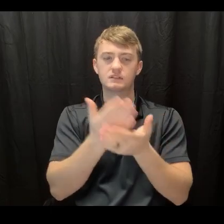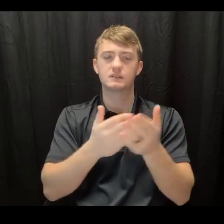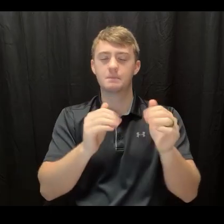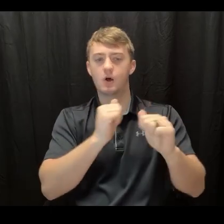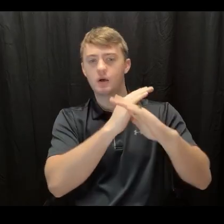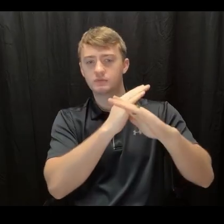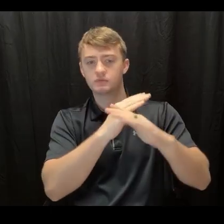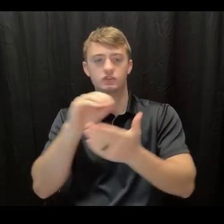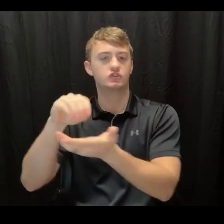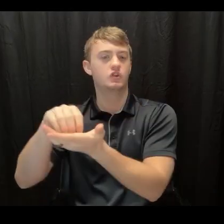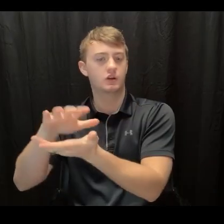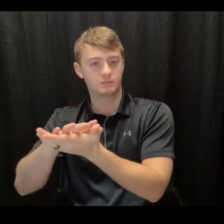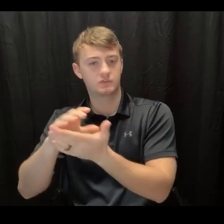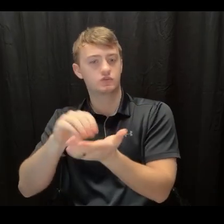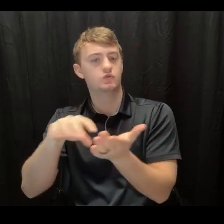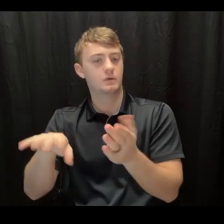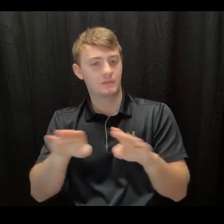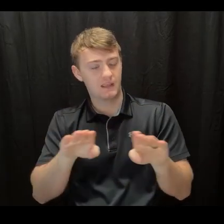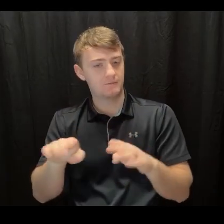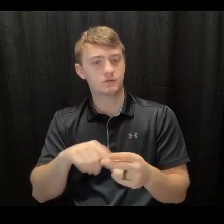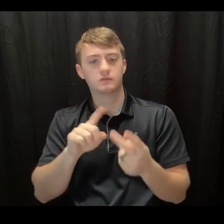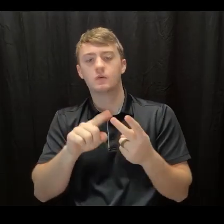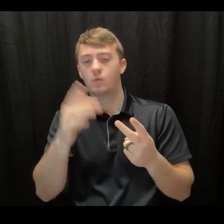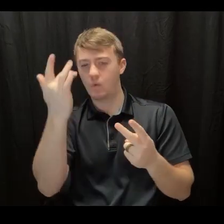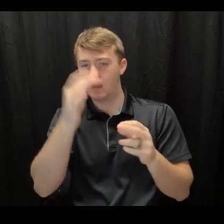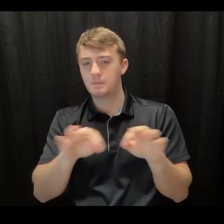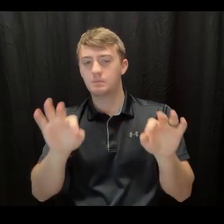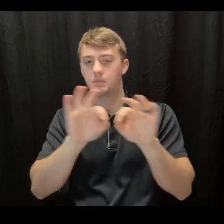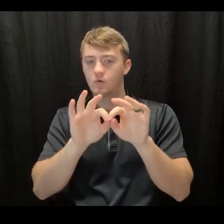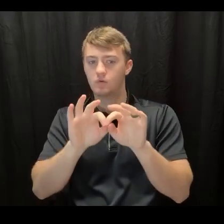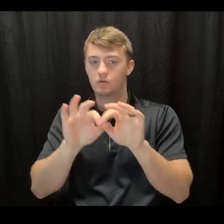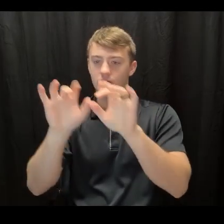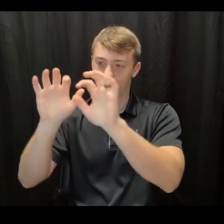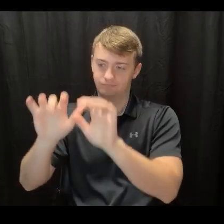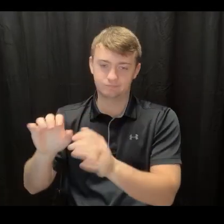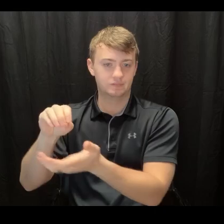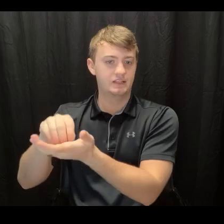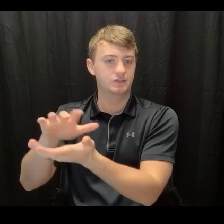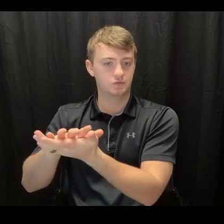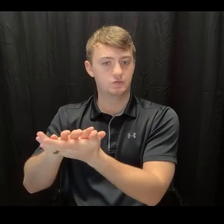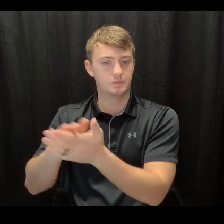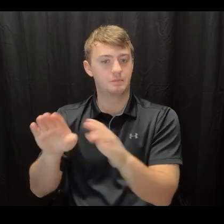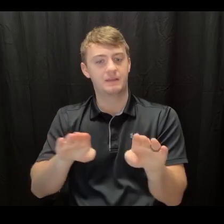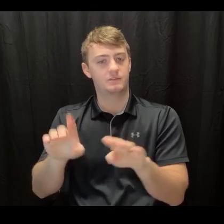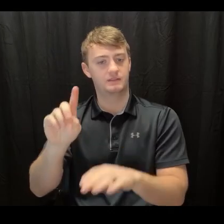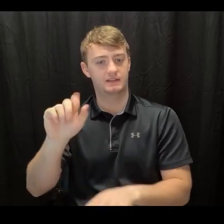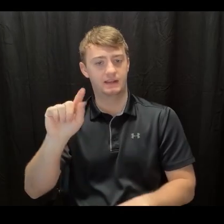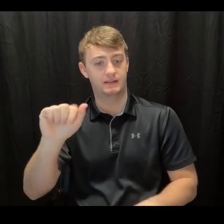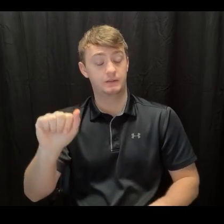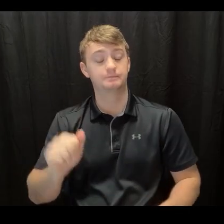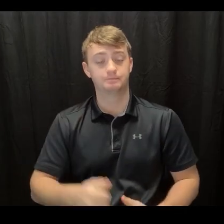in documenting student behaviors, and why is it important to enter behavior data?